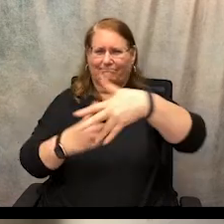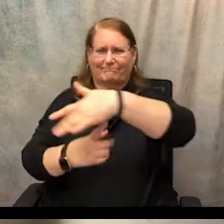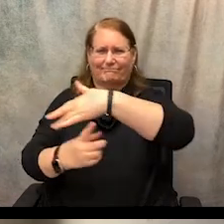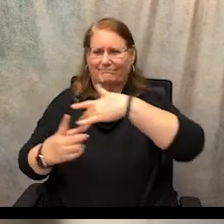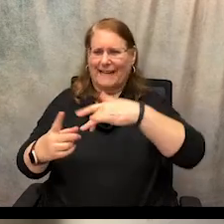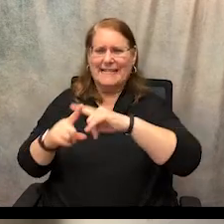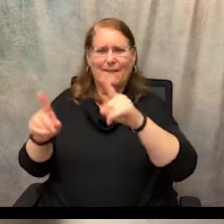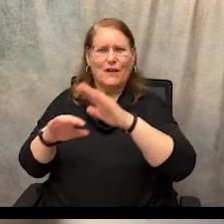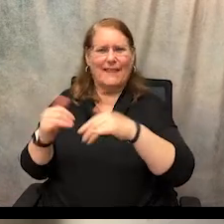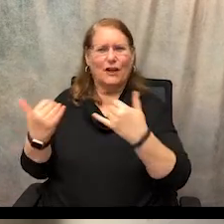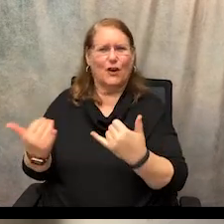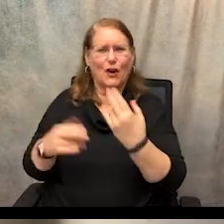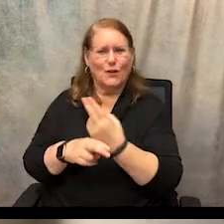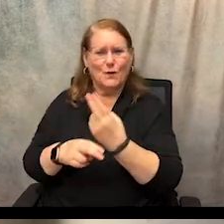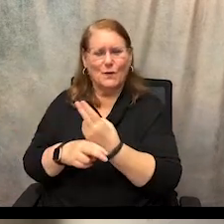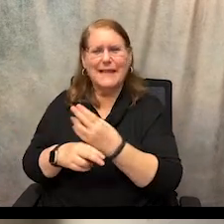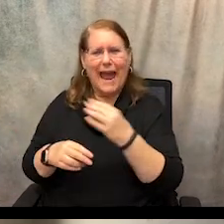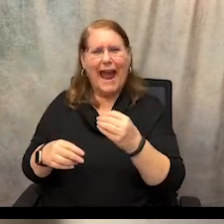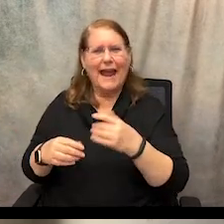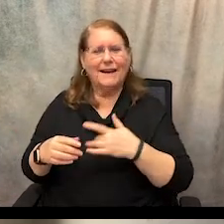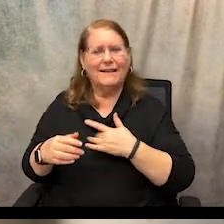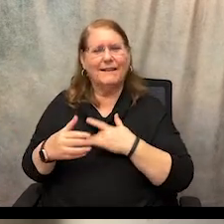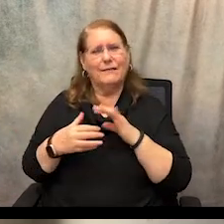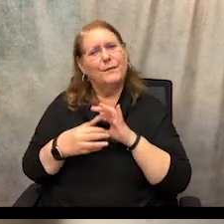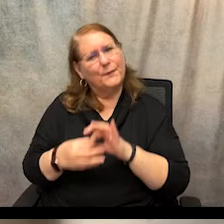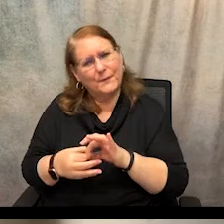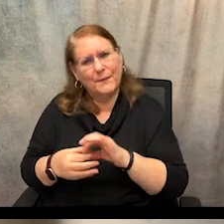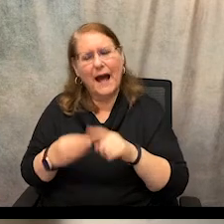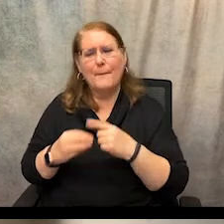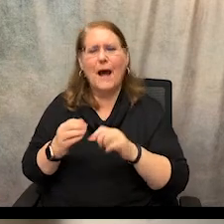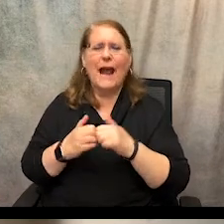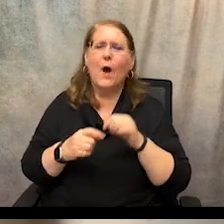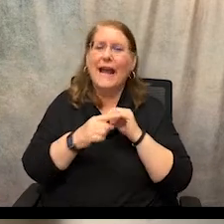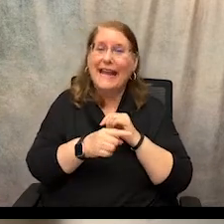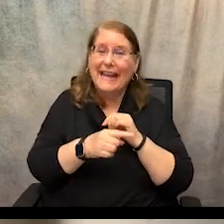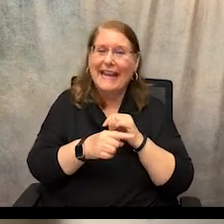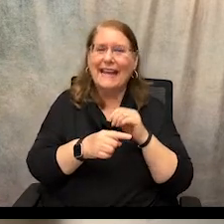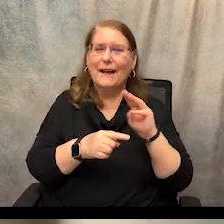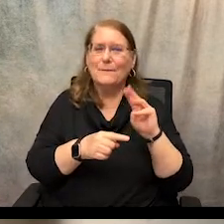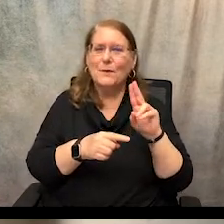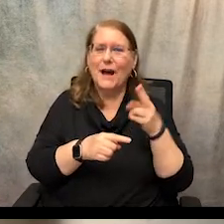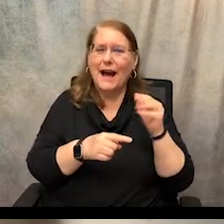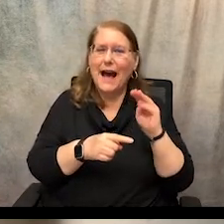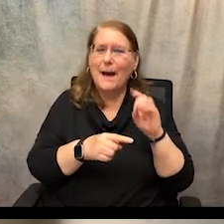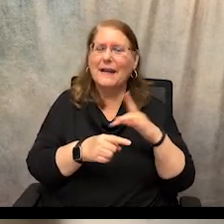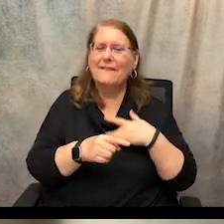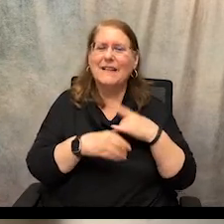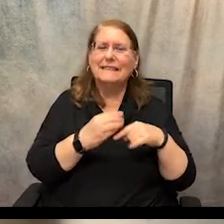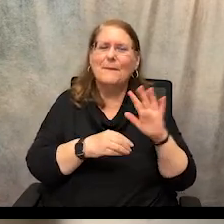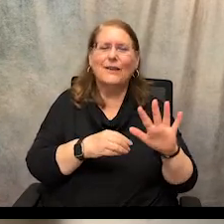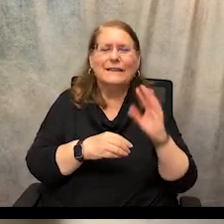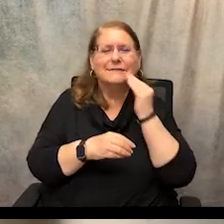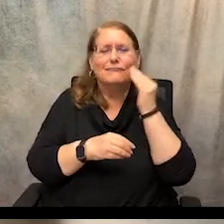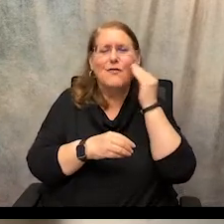is some resonance with the way he sort of feels about his hometown, Derazur, where I